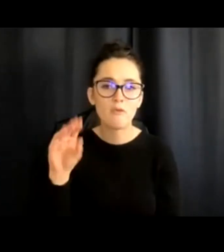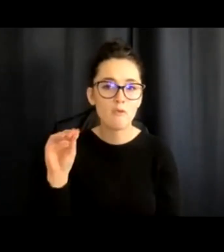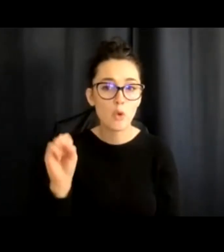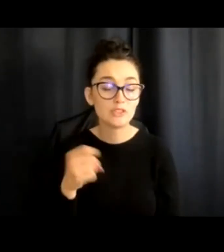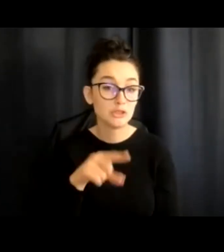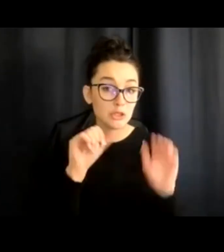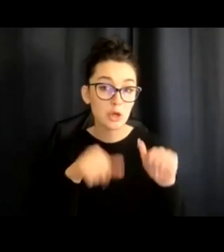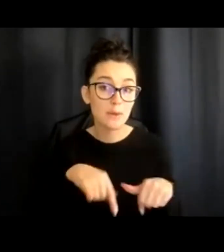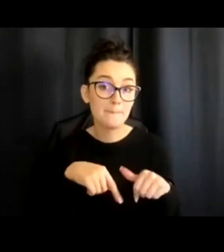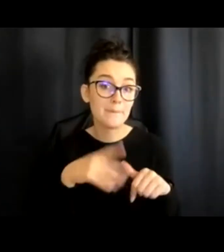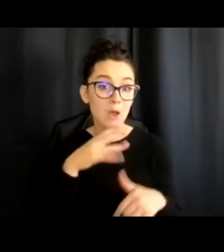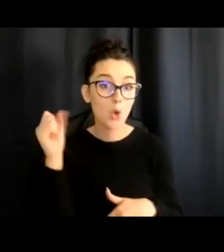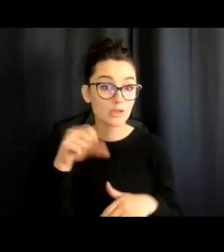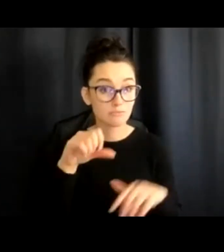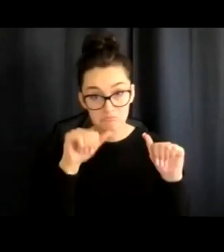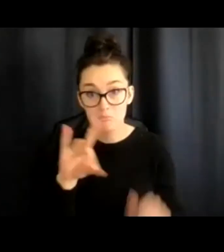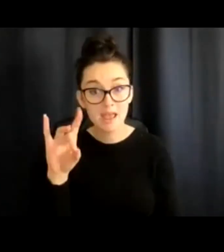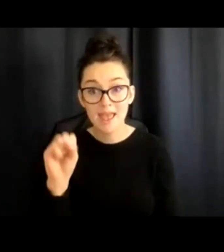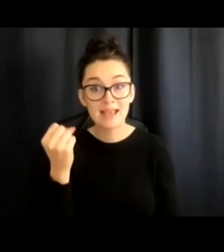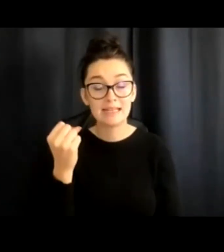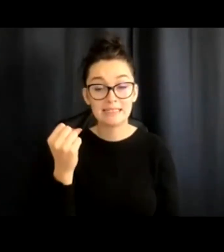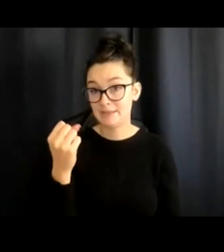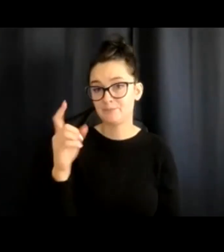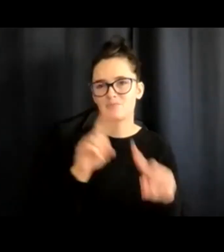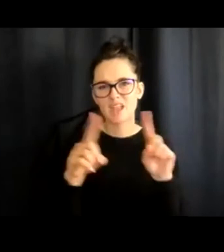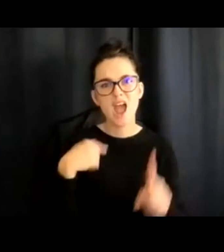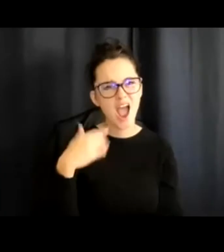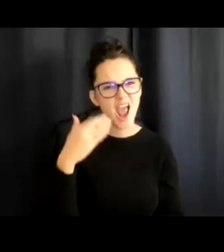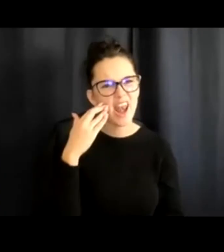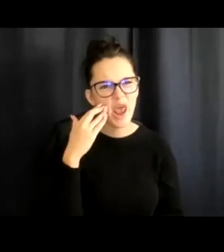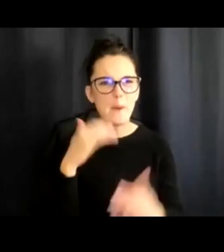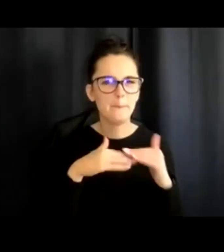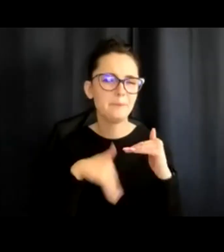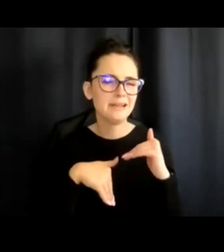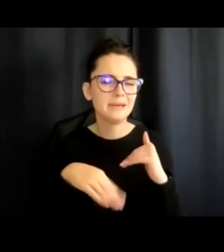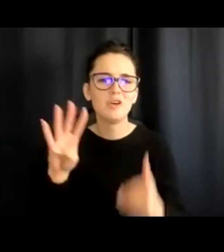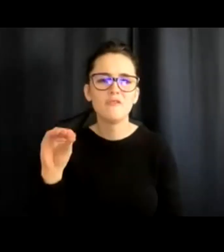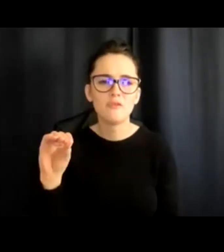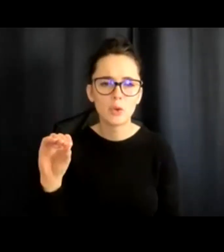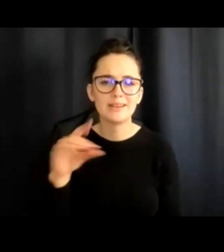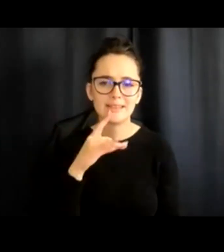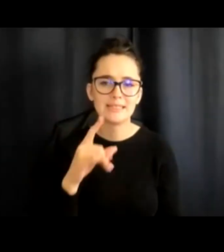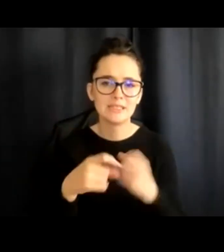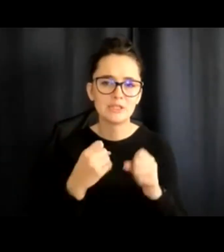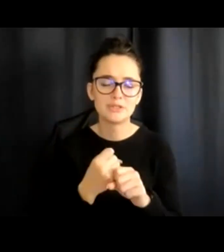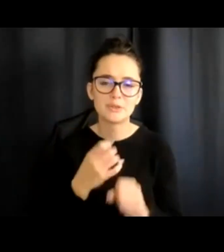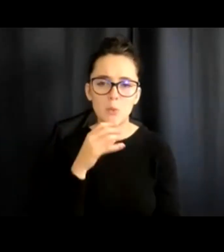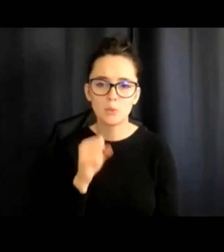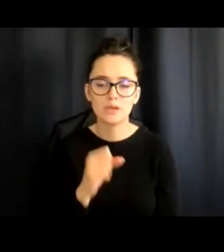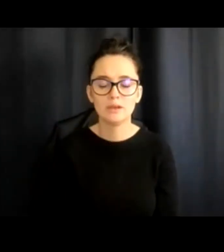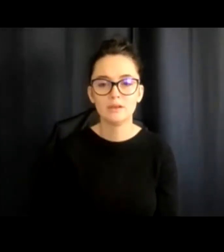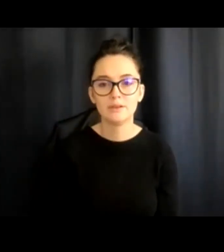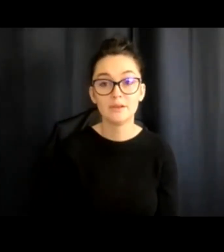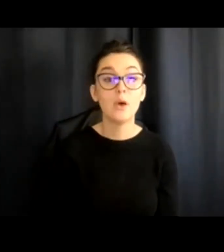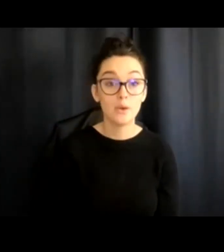be in her 80s. But I know she's at least in her late 40s. Wow. So. Wow. That's awesome. Thank